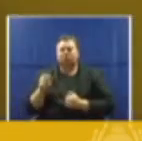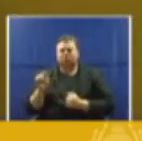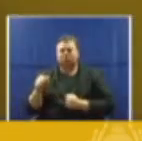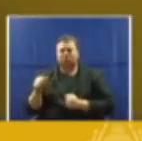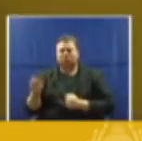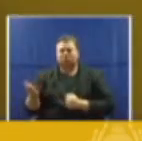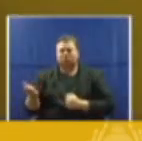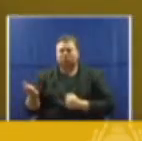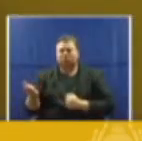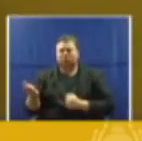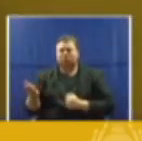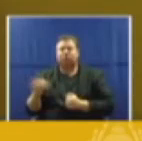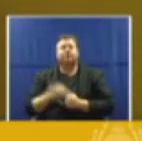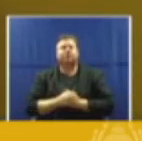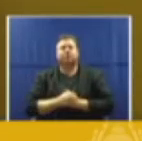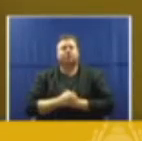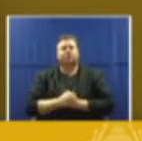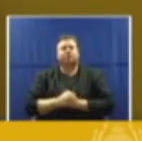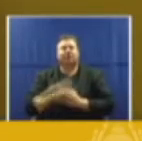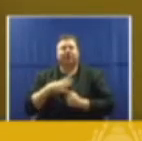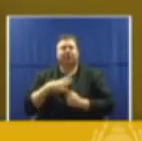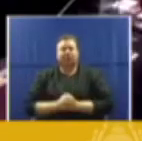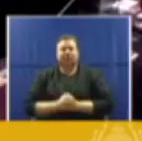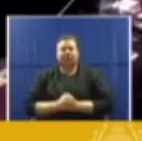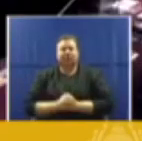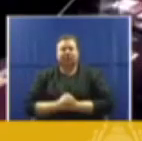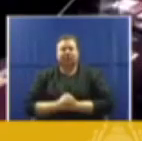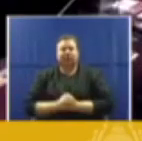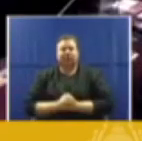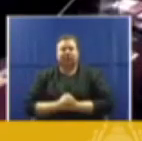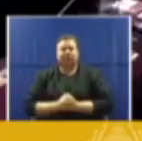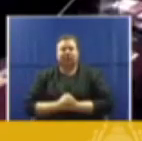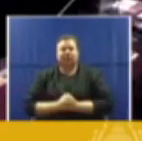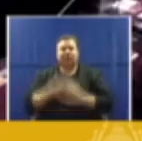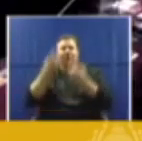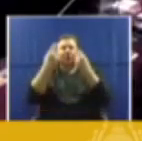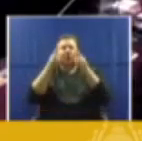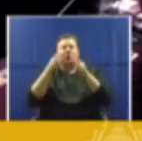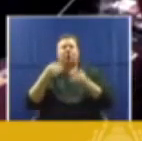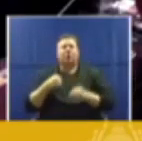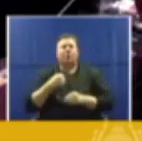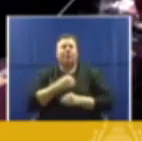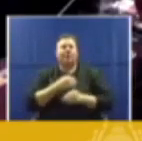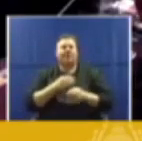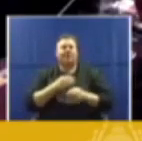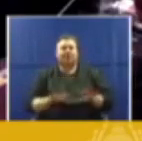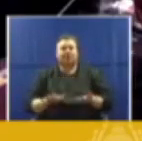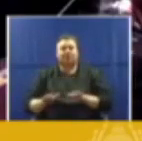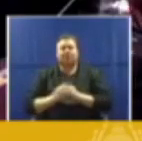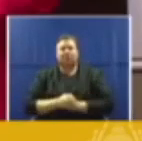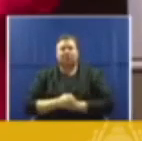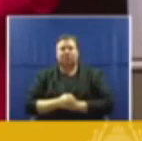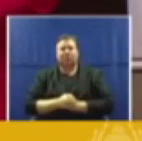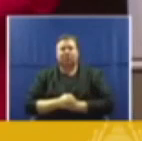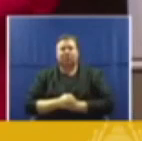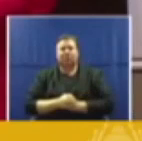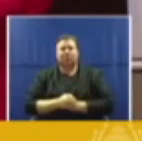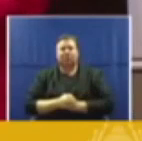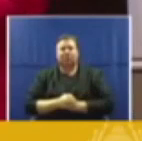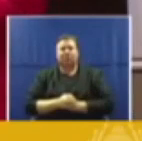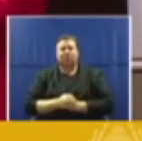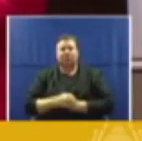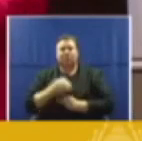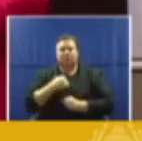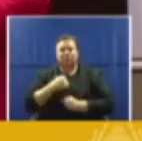needs to respond via the oral sitting, which was today. Now, for him to come, having 2 weeks looked